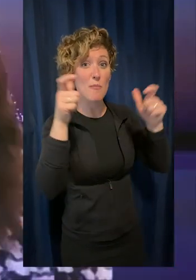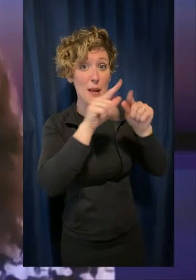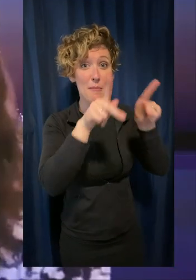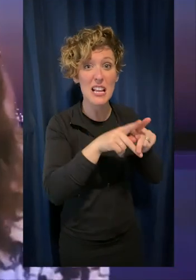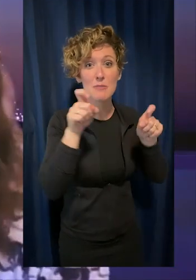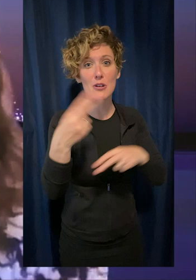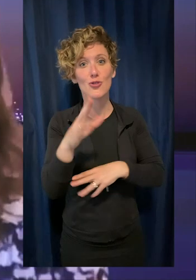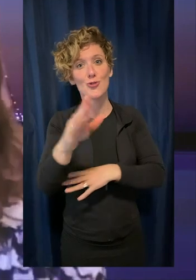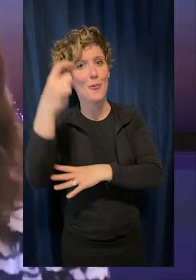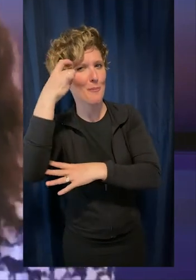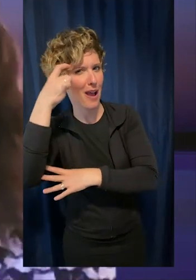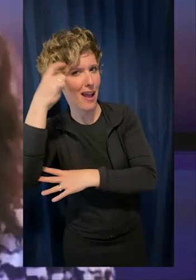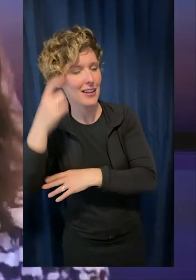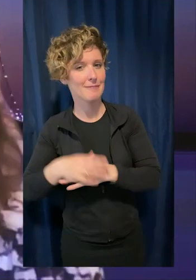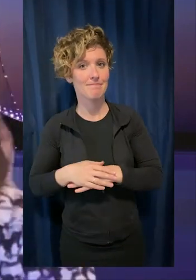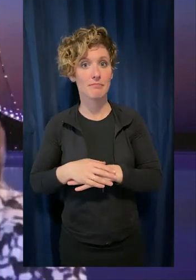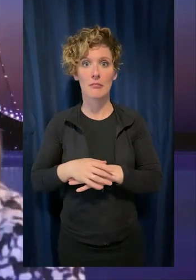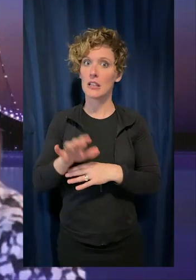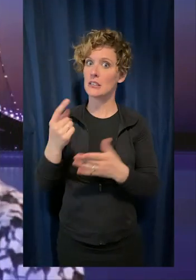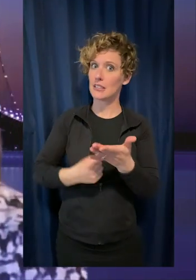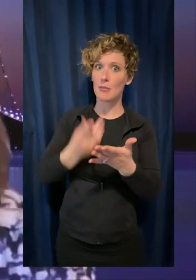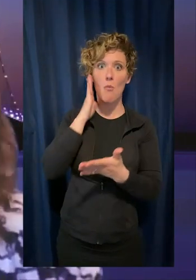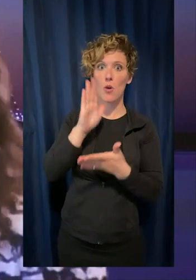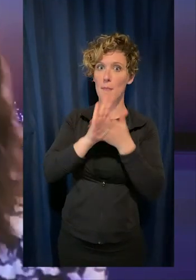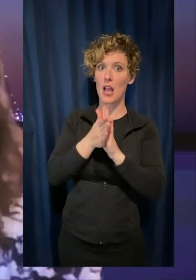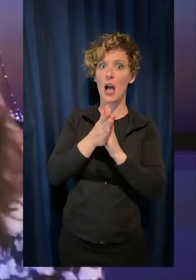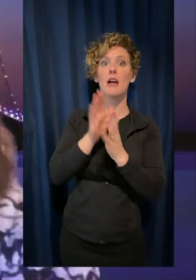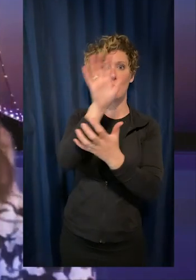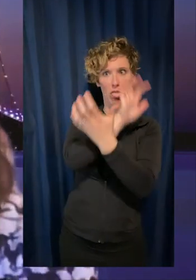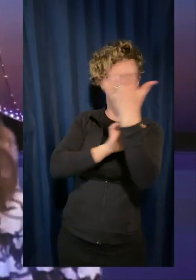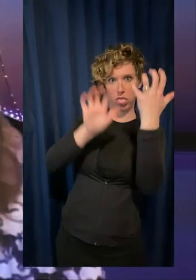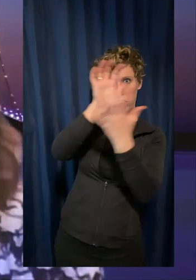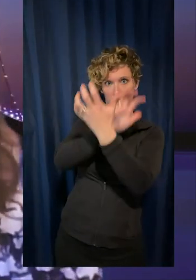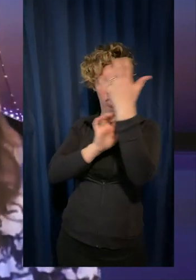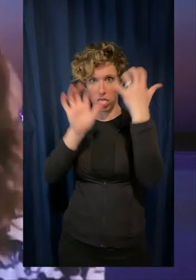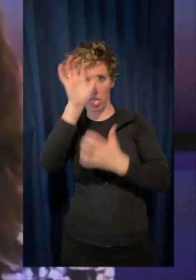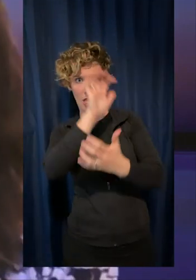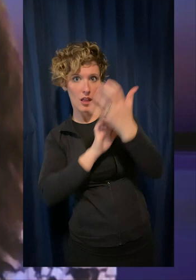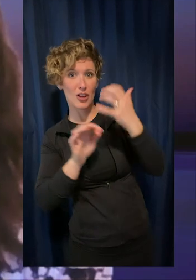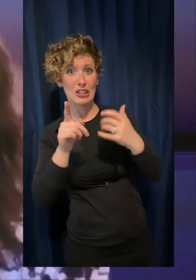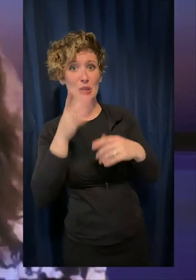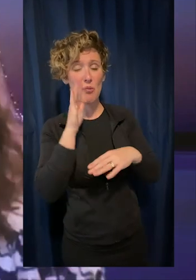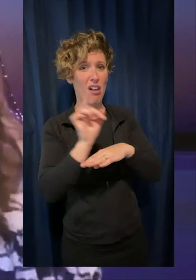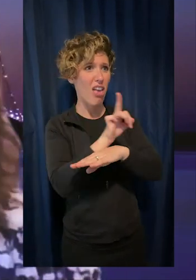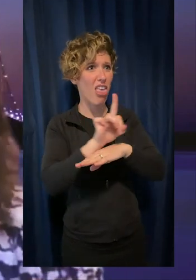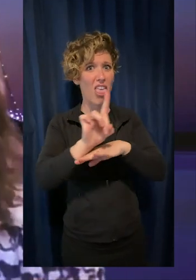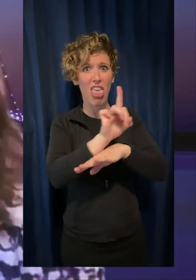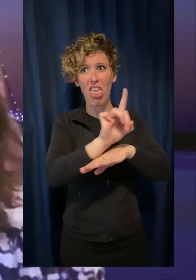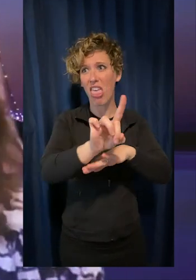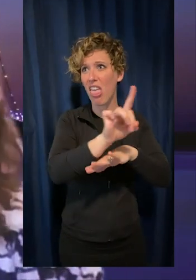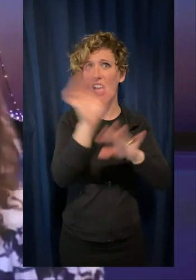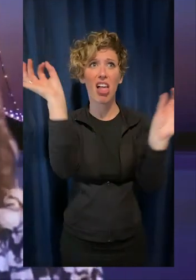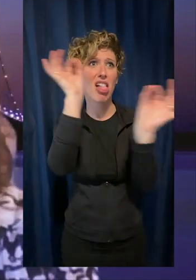You can get so confused that you'll start into race down long wiggled roads at a breakneck pace and grind